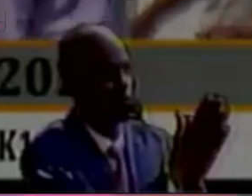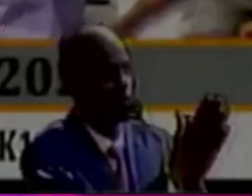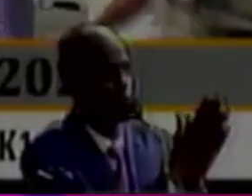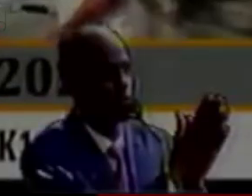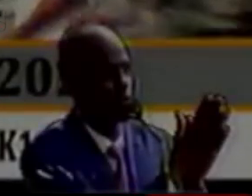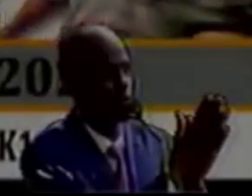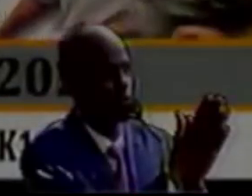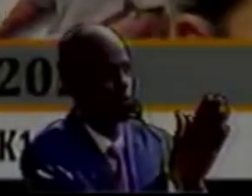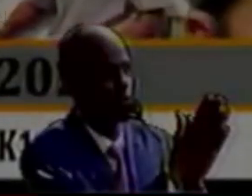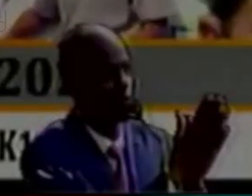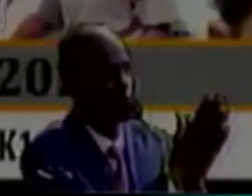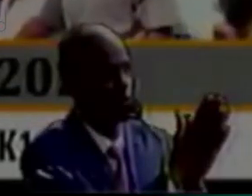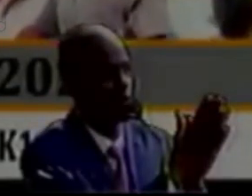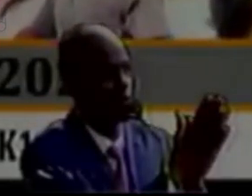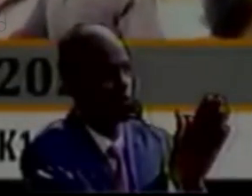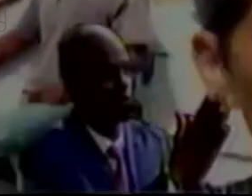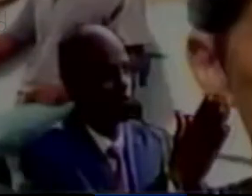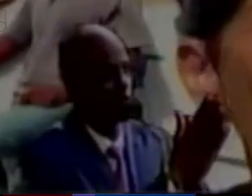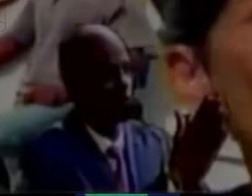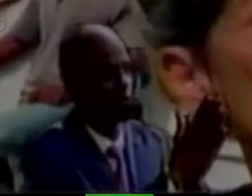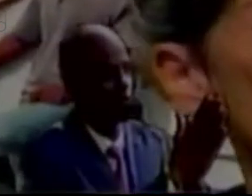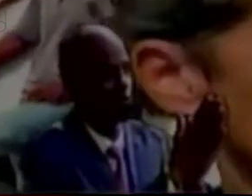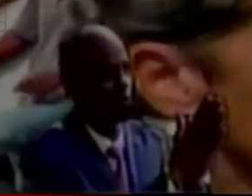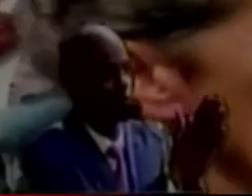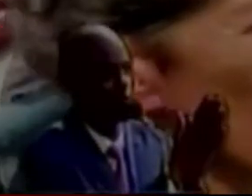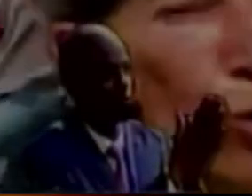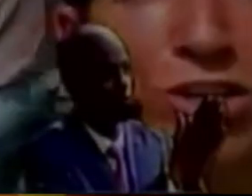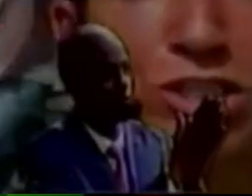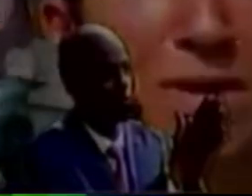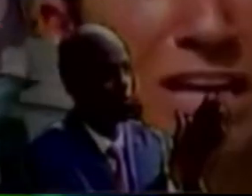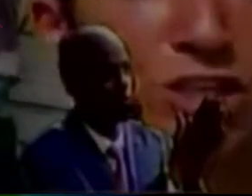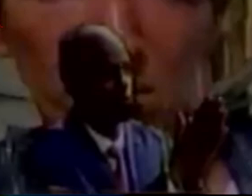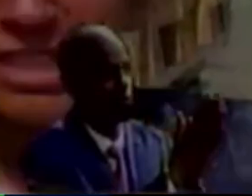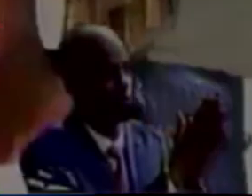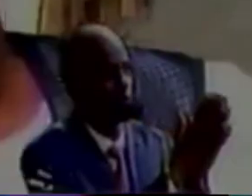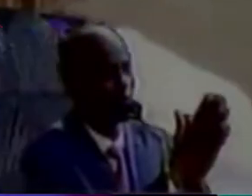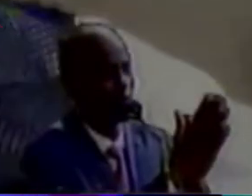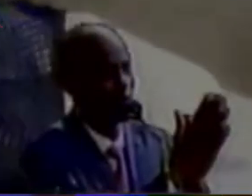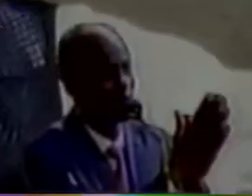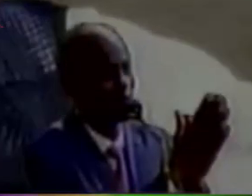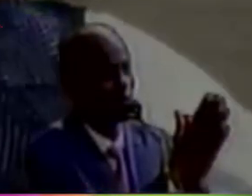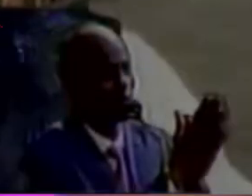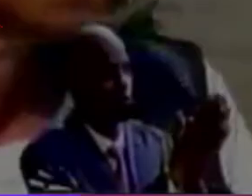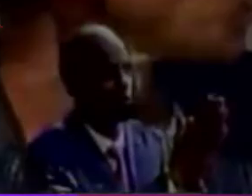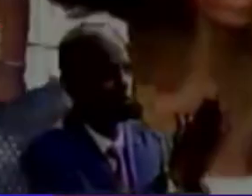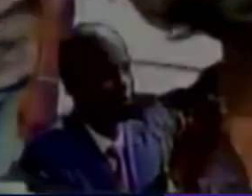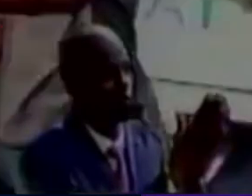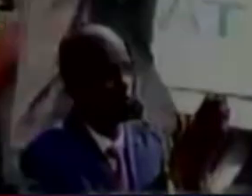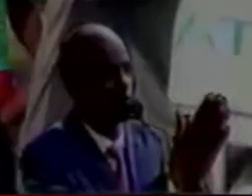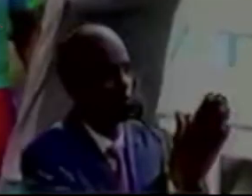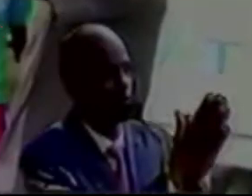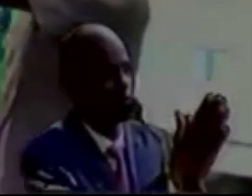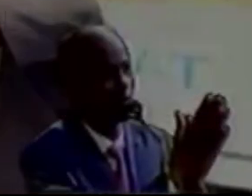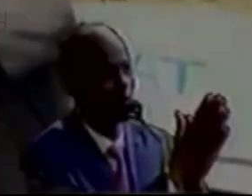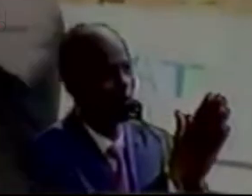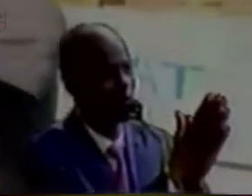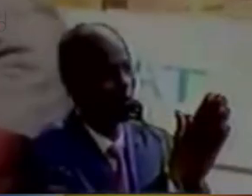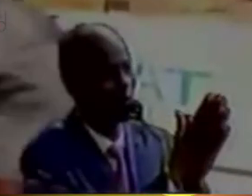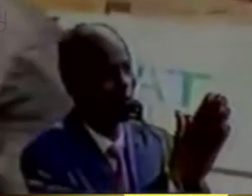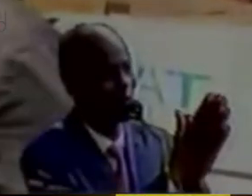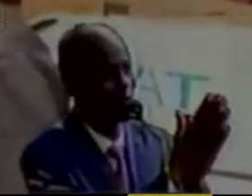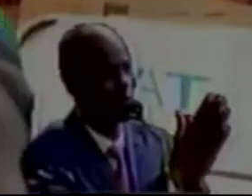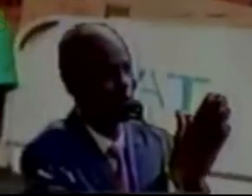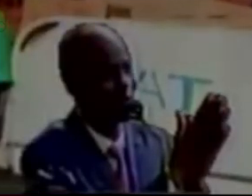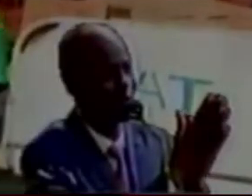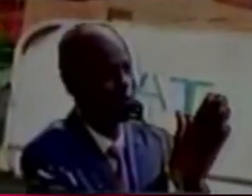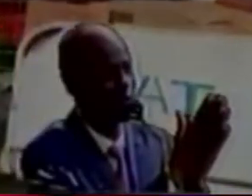qui pouvons déposer boîtier. C'est militaire là. In order to make sure that they have the capacity. N'a travaillé avec eux, n'a aidé eux, n'a supporté